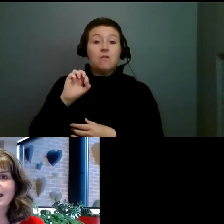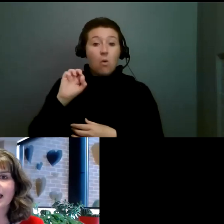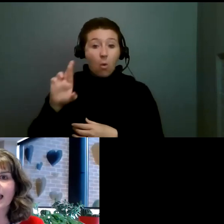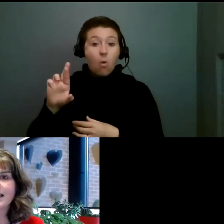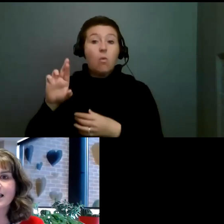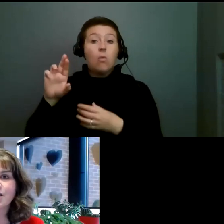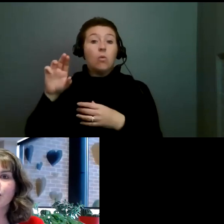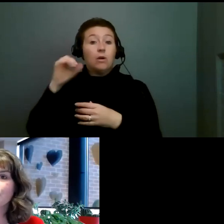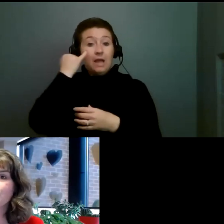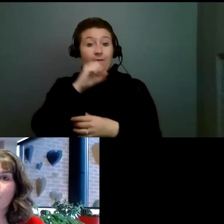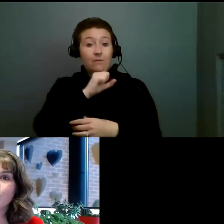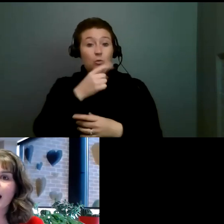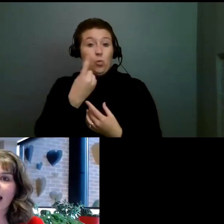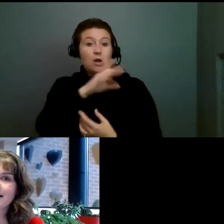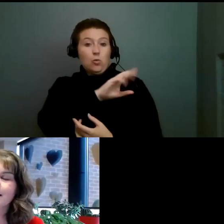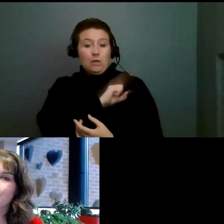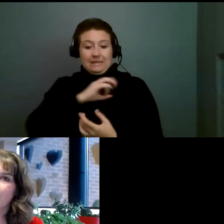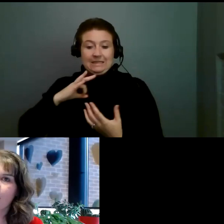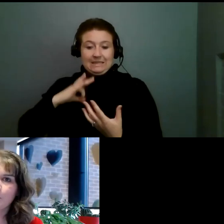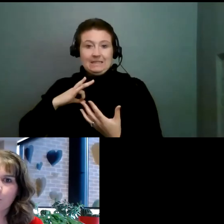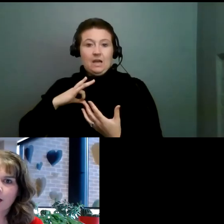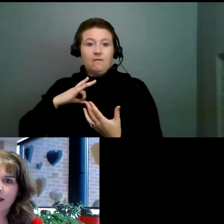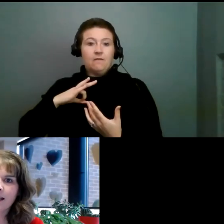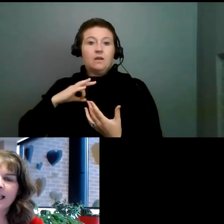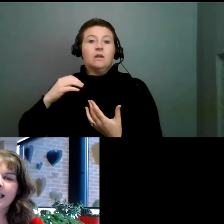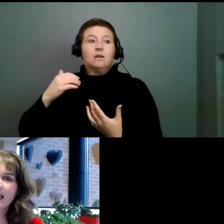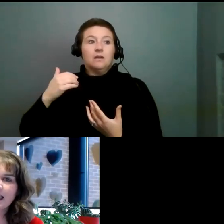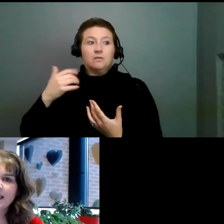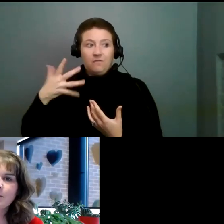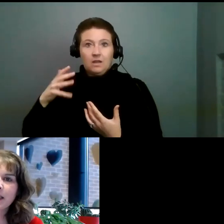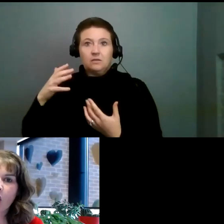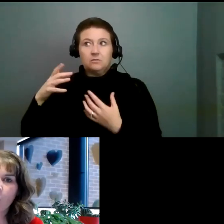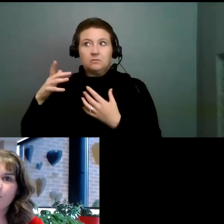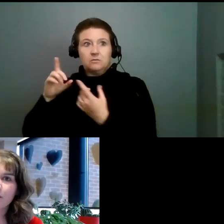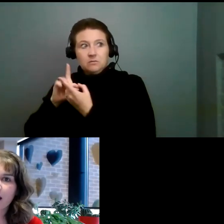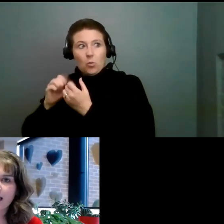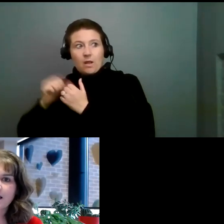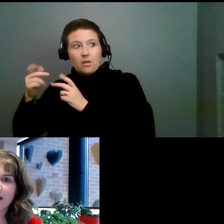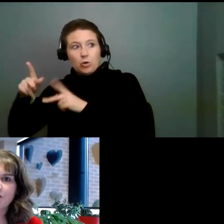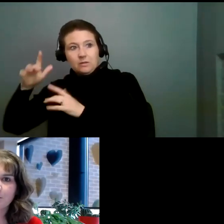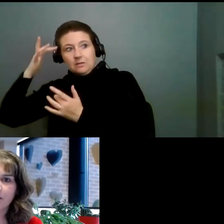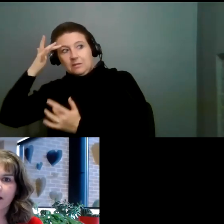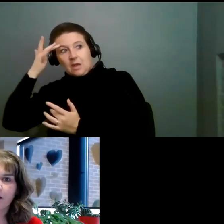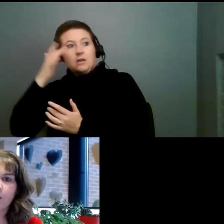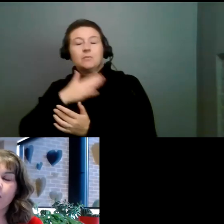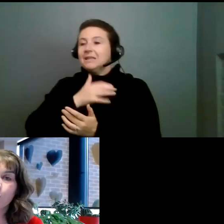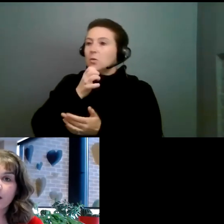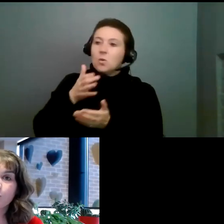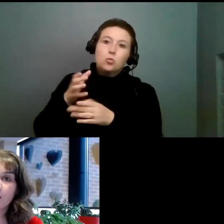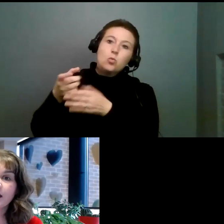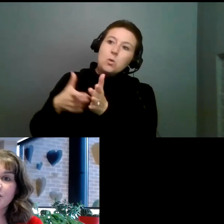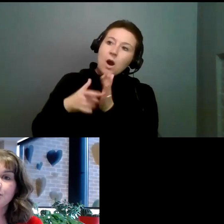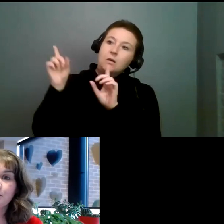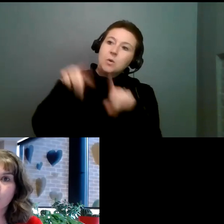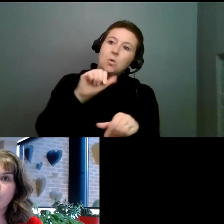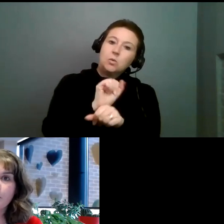contacts to cases, don't ask them to come to work. They need to be home for the isolation period. We